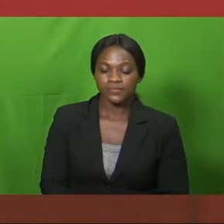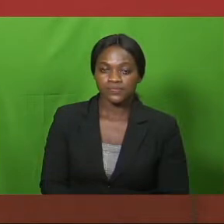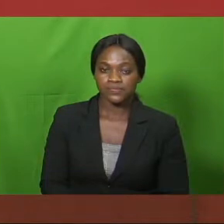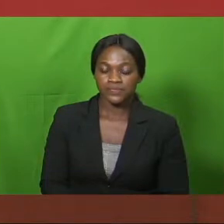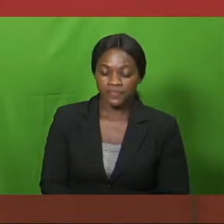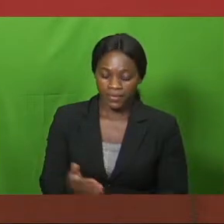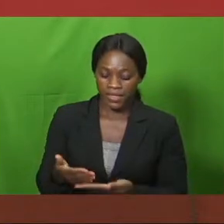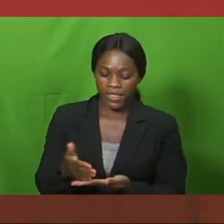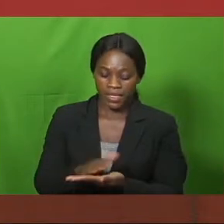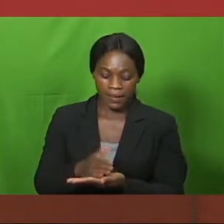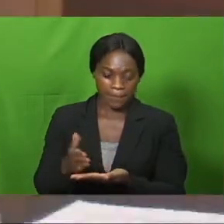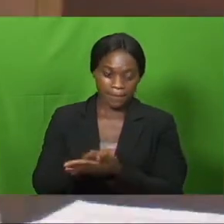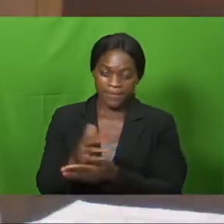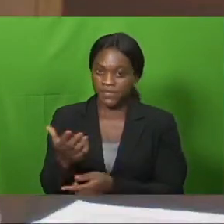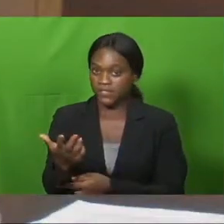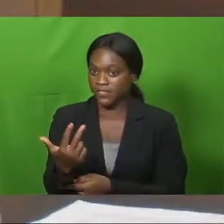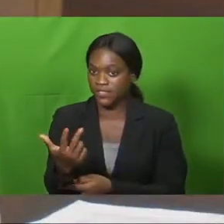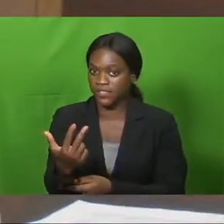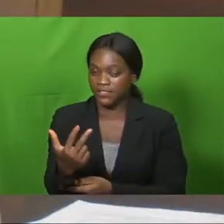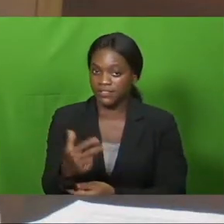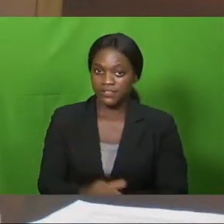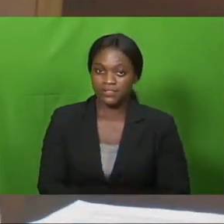Page 13.